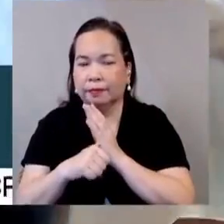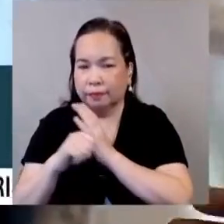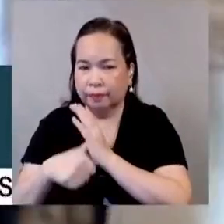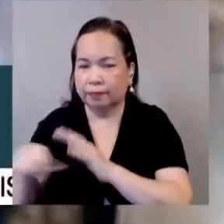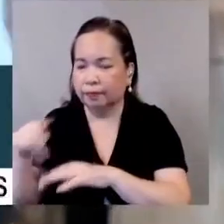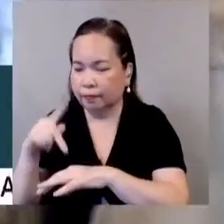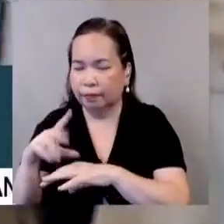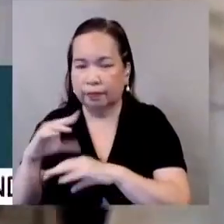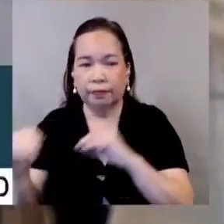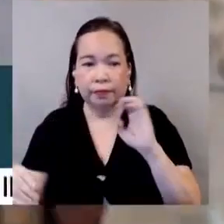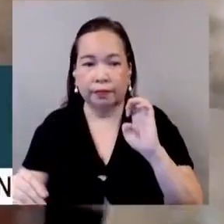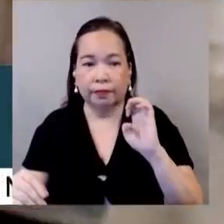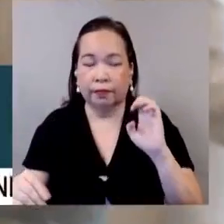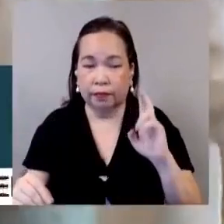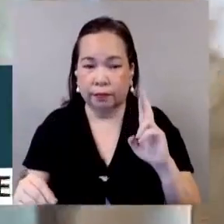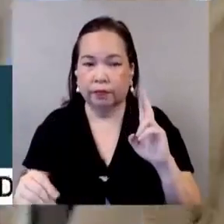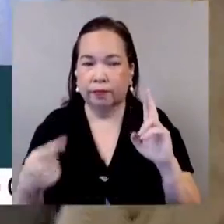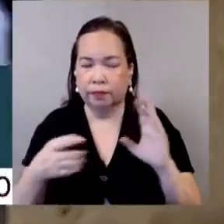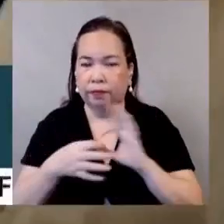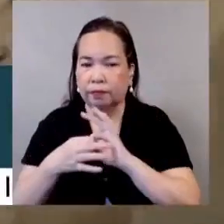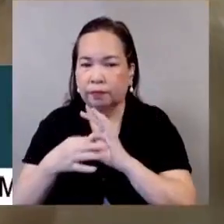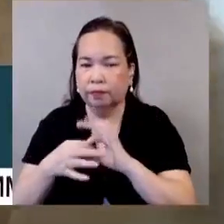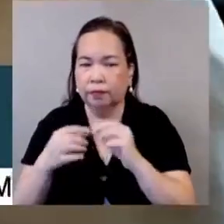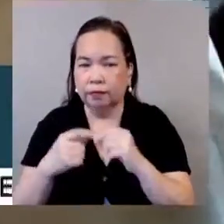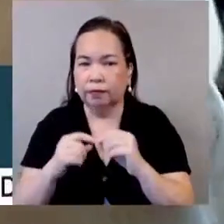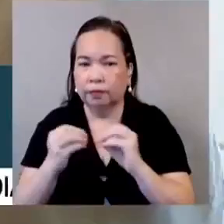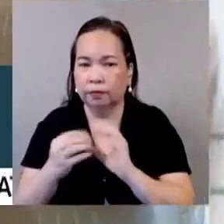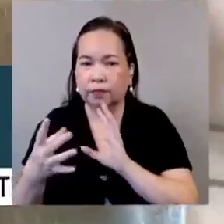also working to reestablish negotiations